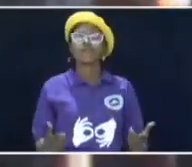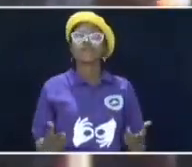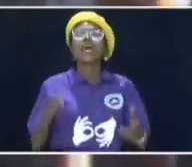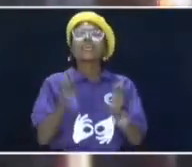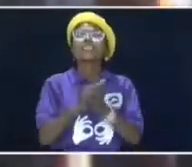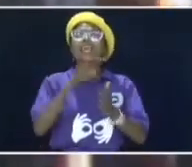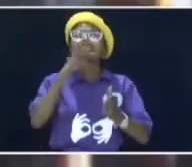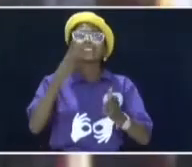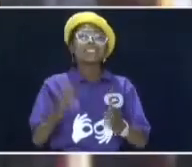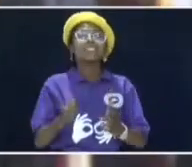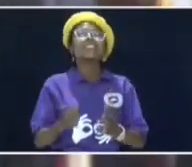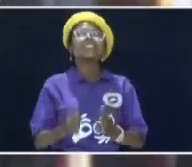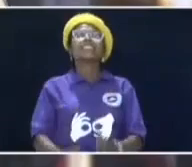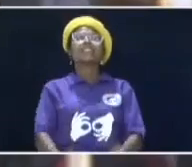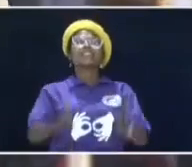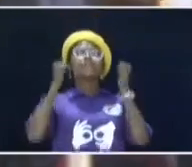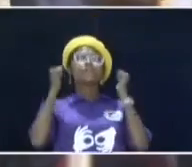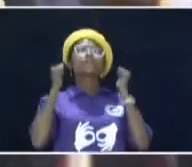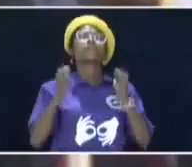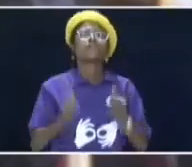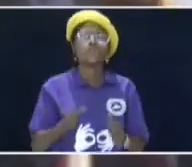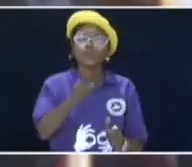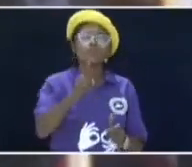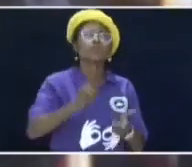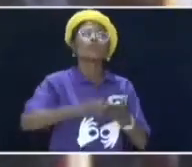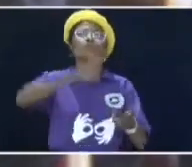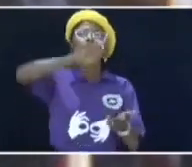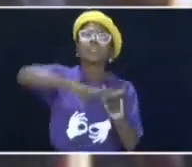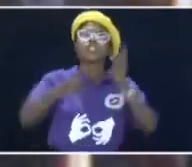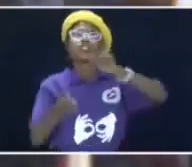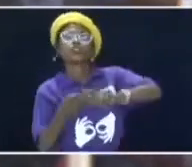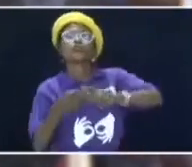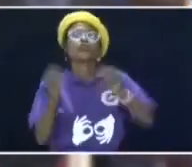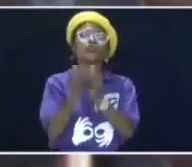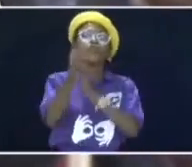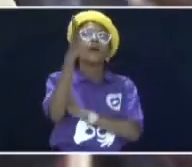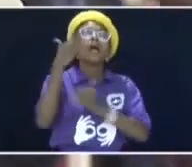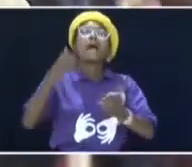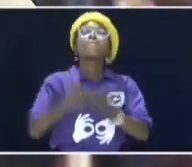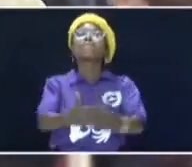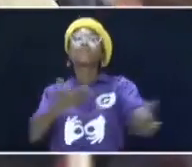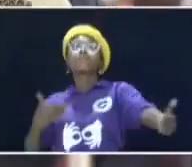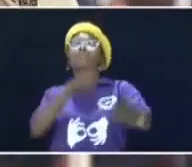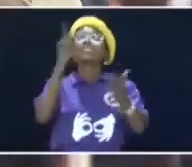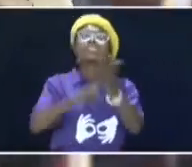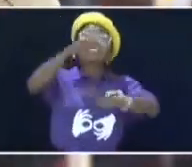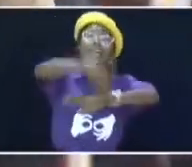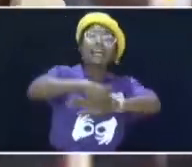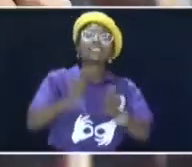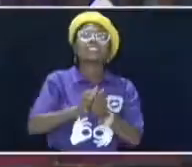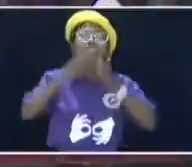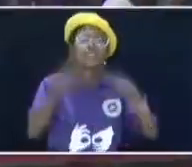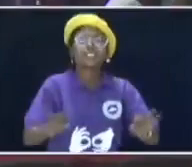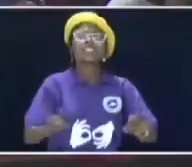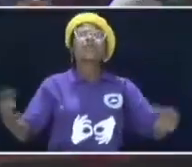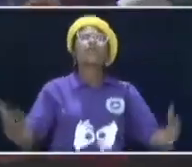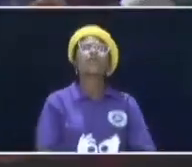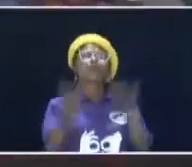that is resisting partnership with God, before this night is over, they will cast